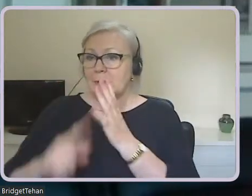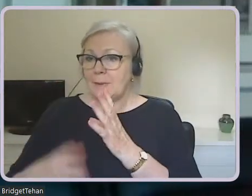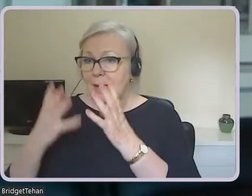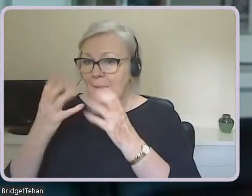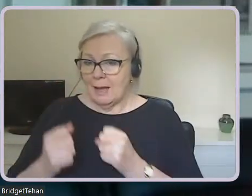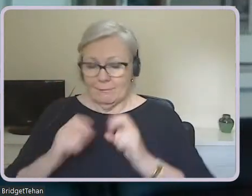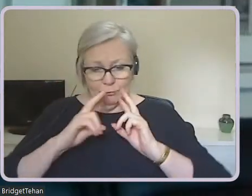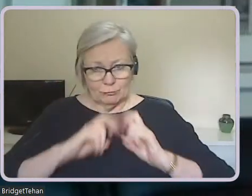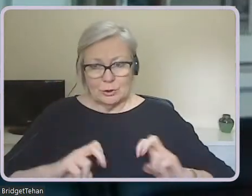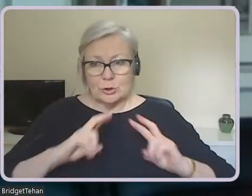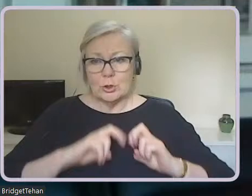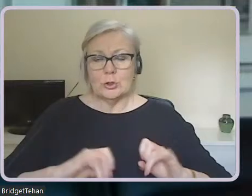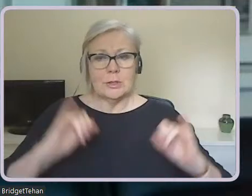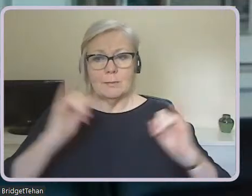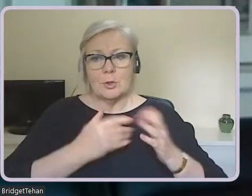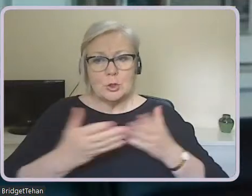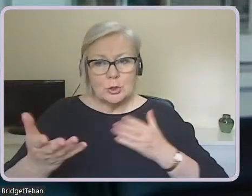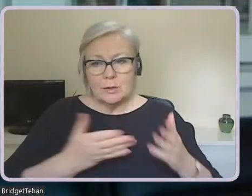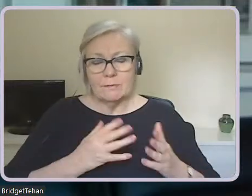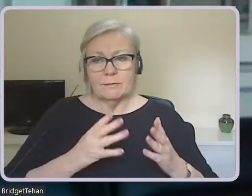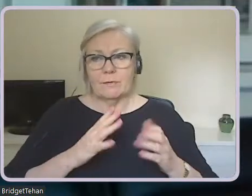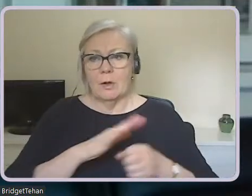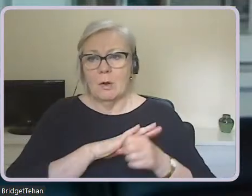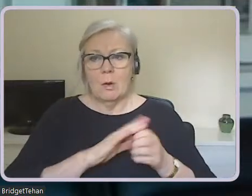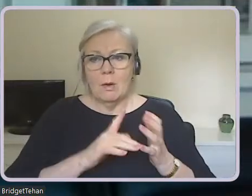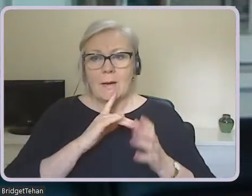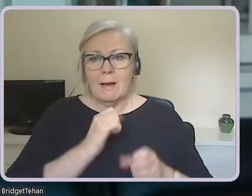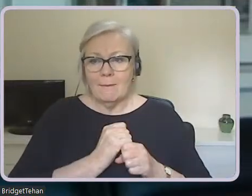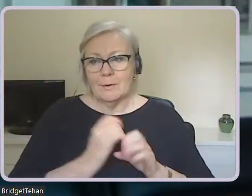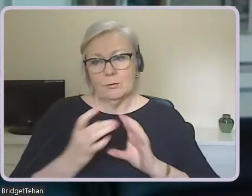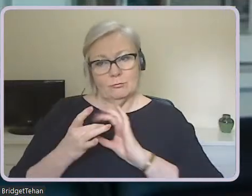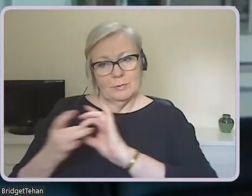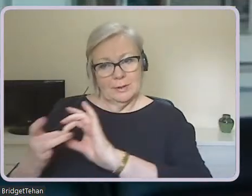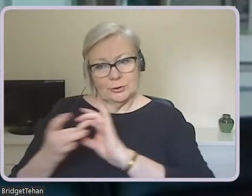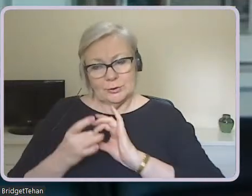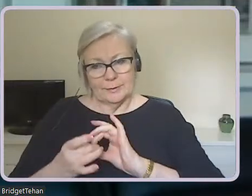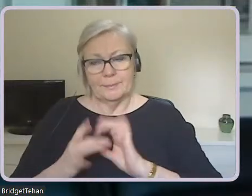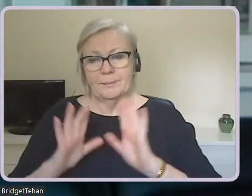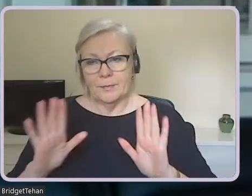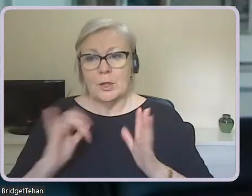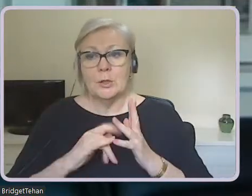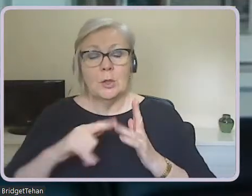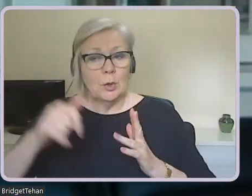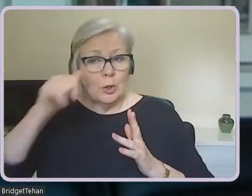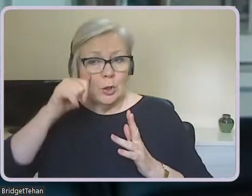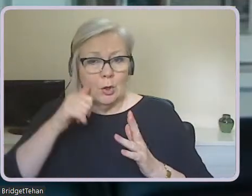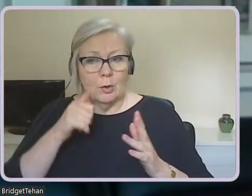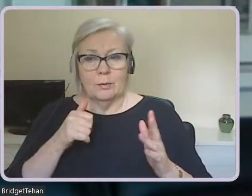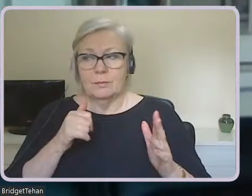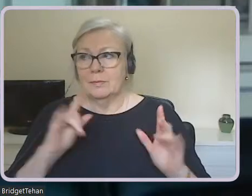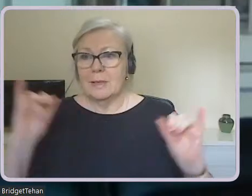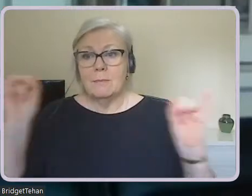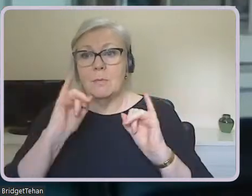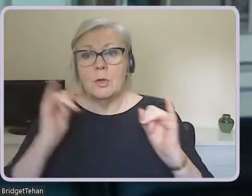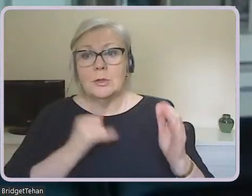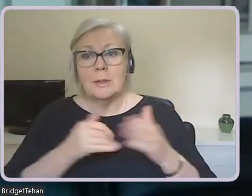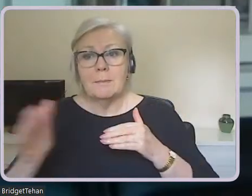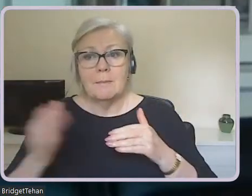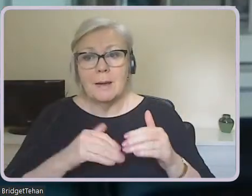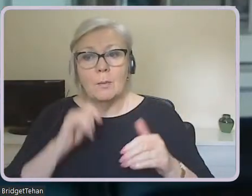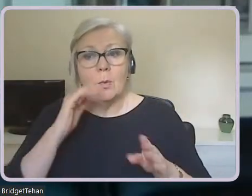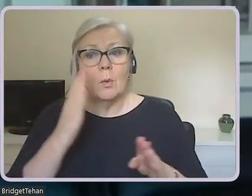service organisations, local governments and others. We know that emergency management is only effective if it truly works